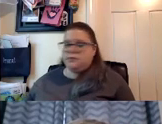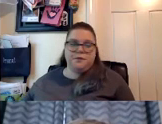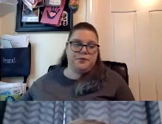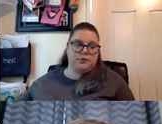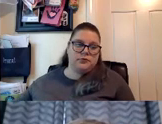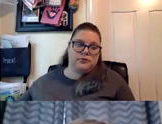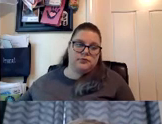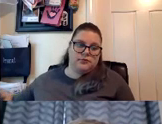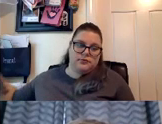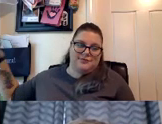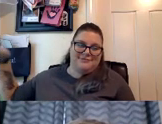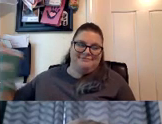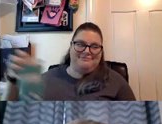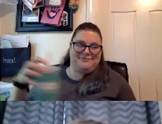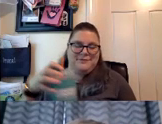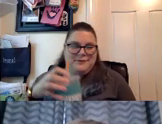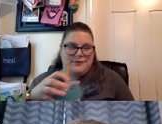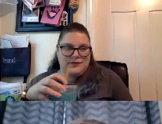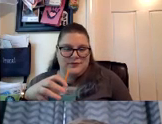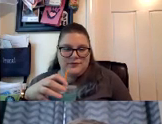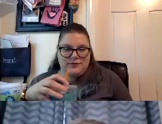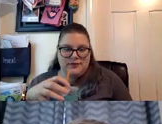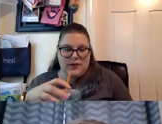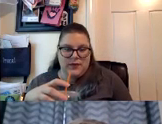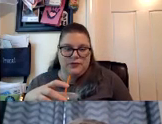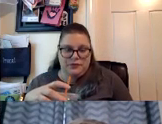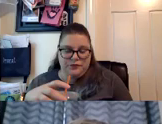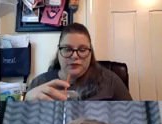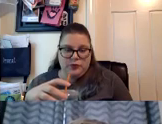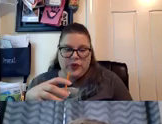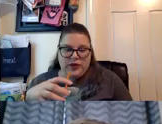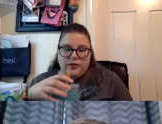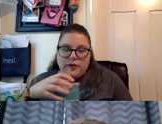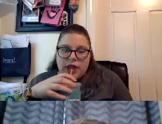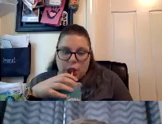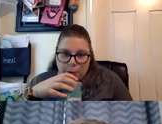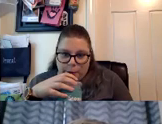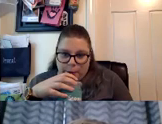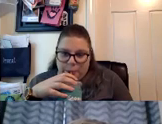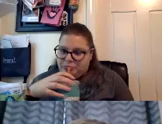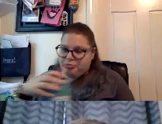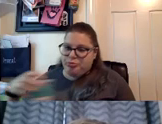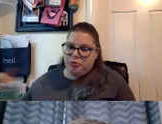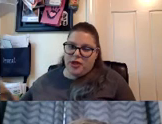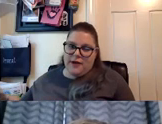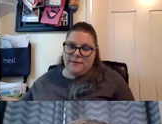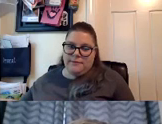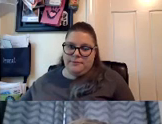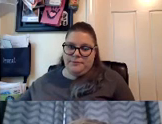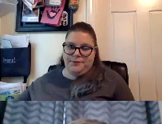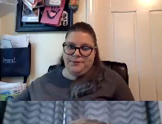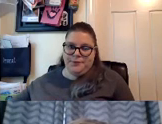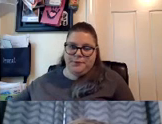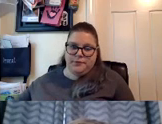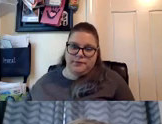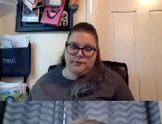3 panda eating a cookie graphic. So it's telling me about that. My panda eating a cookie. Panda lying down graphic. Page 4